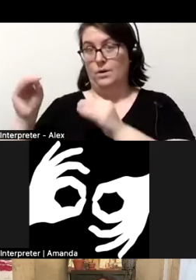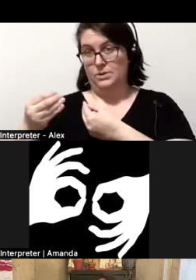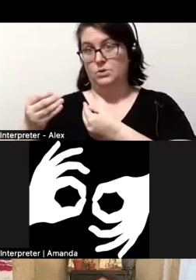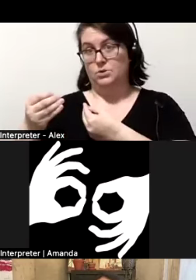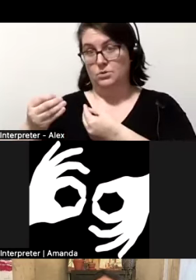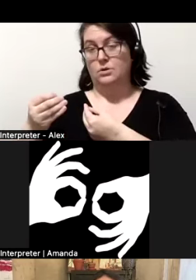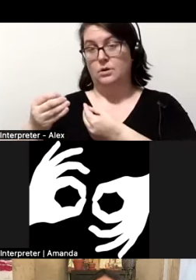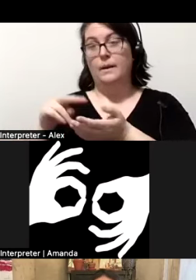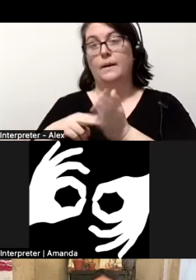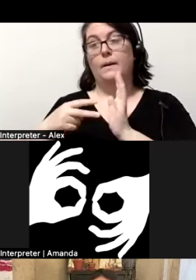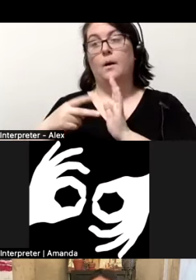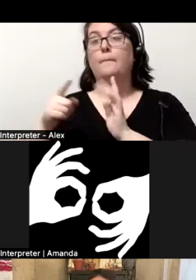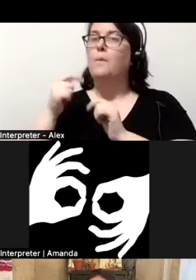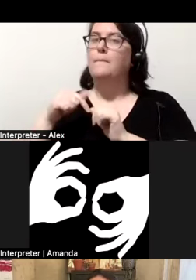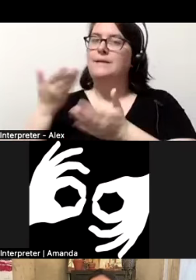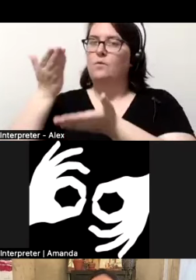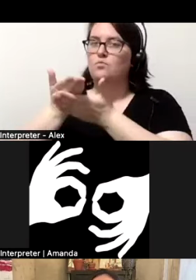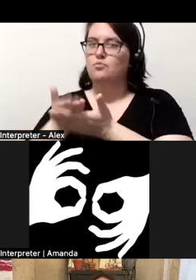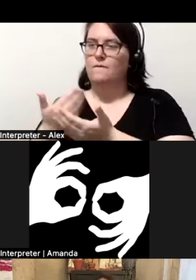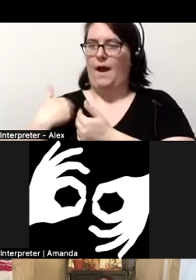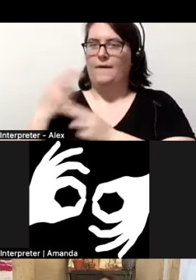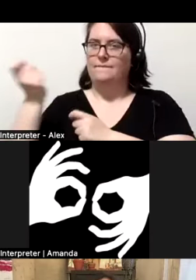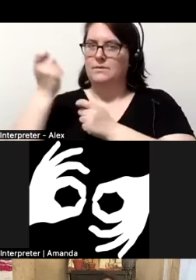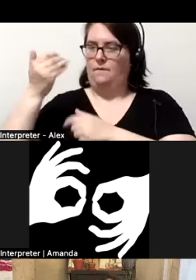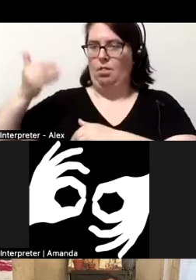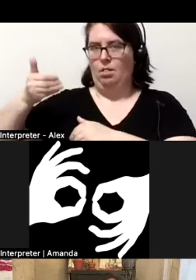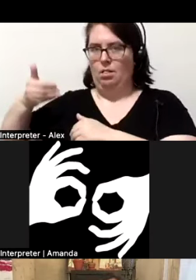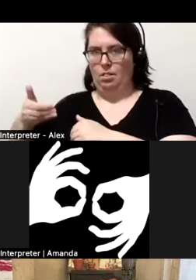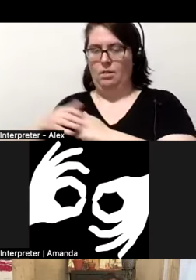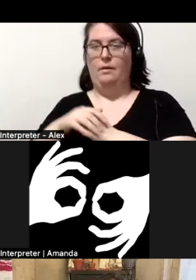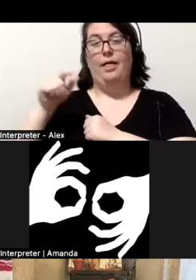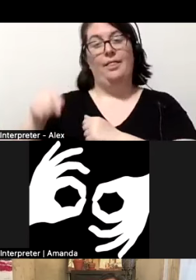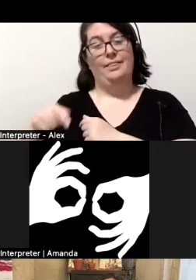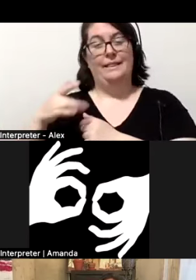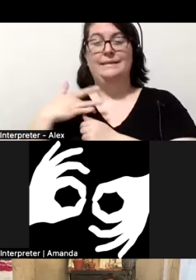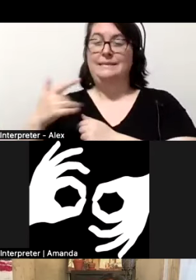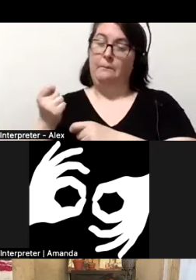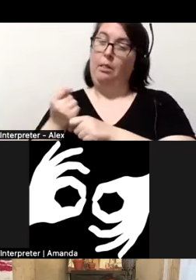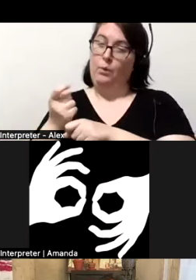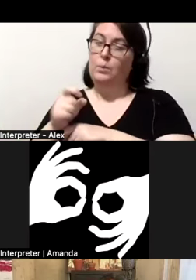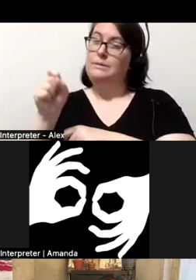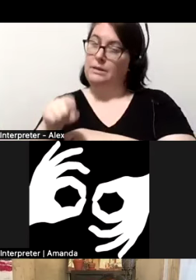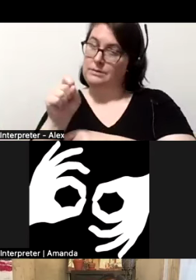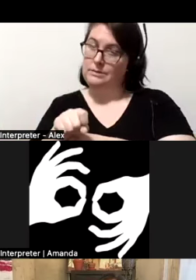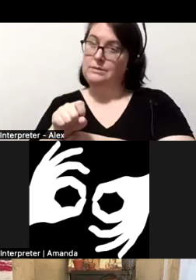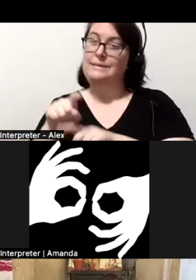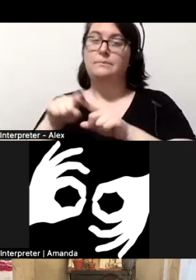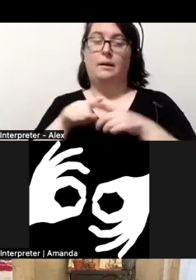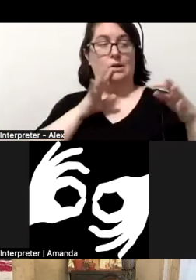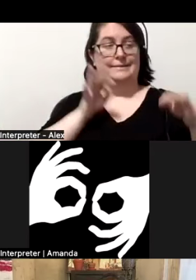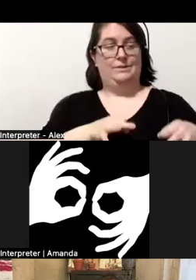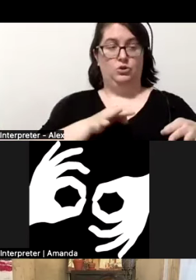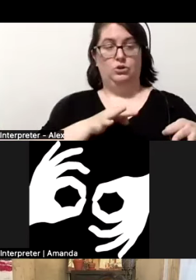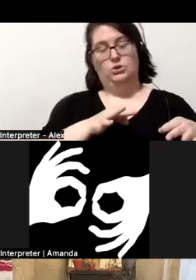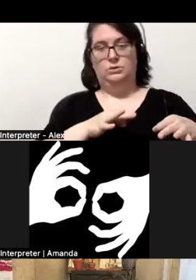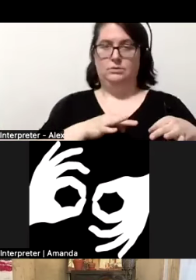a sustained history of festival delivery. These grants are usually expected to be renewable based on the assessment and decision-making provisions